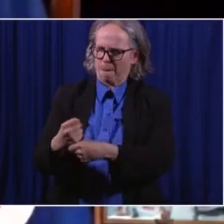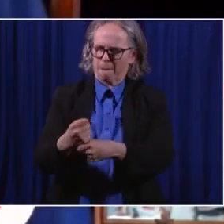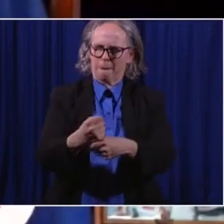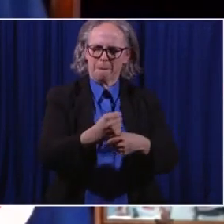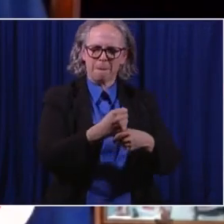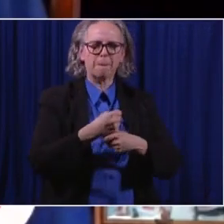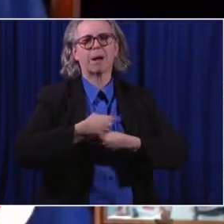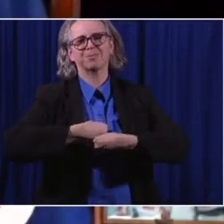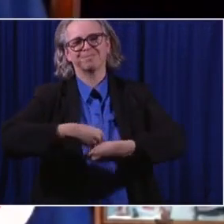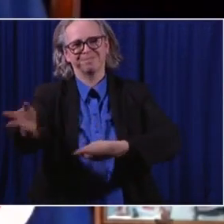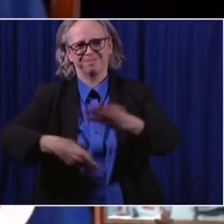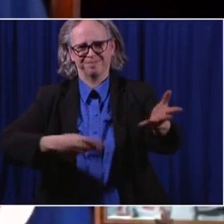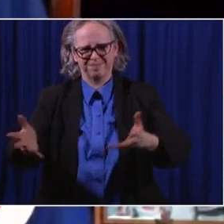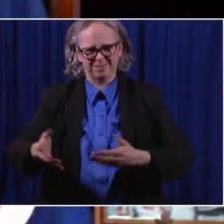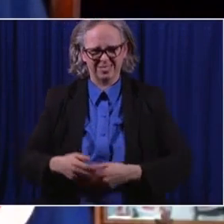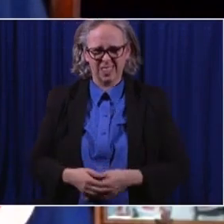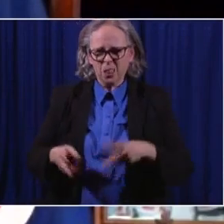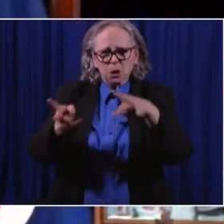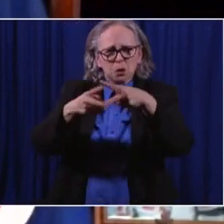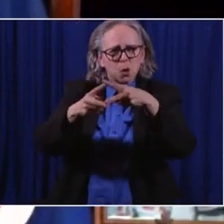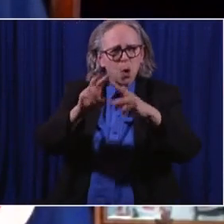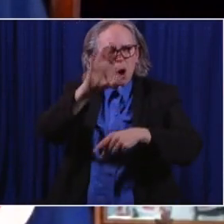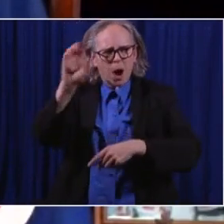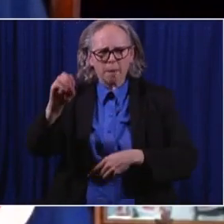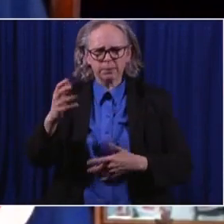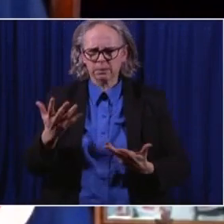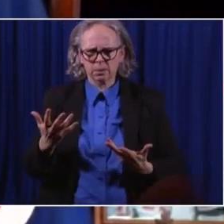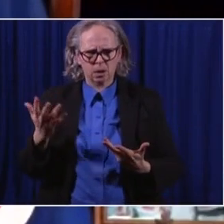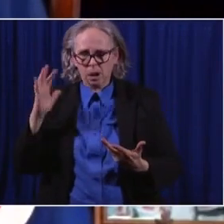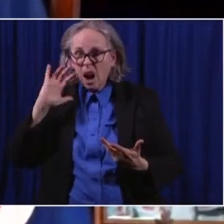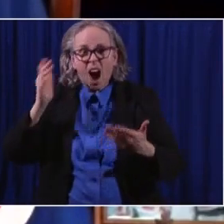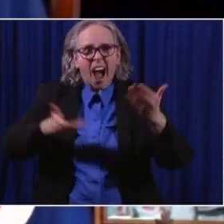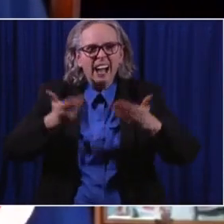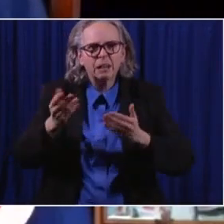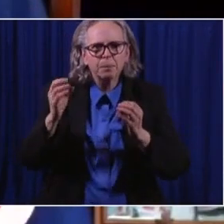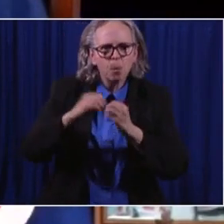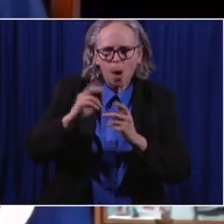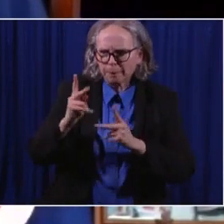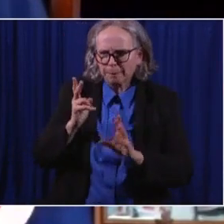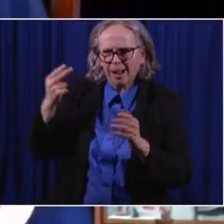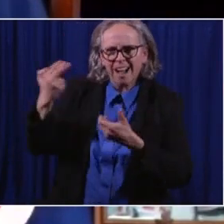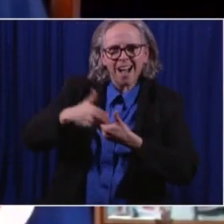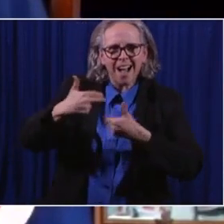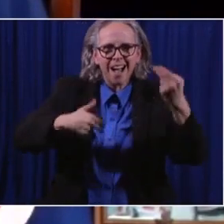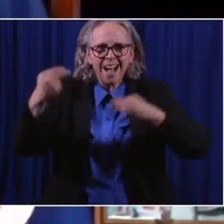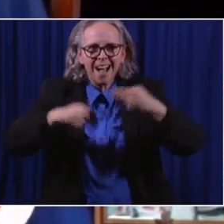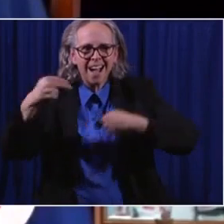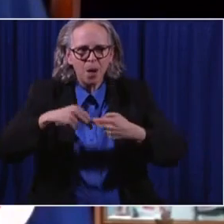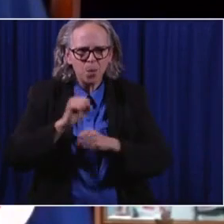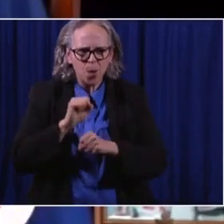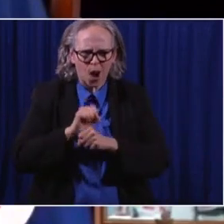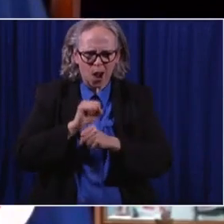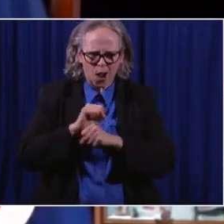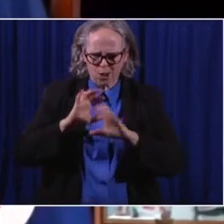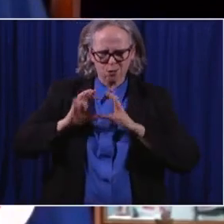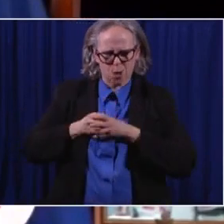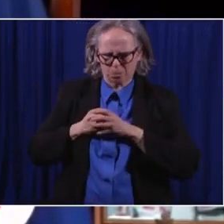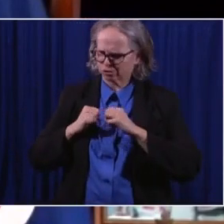are putting Ohio's workers to work. They're protecting Ohio's workforce, and they're doing that